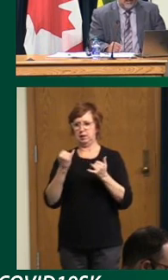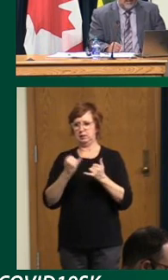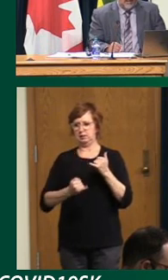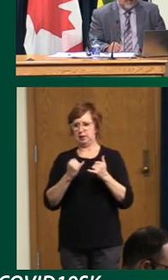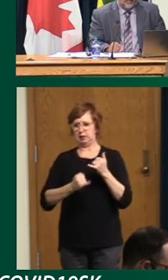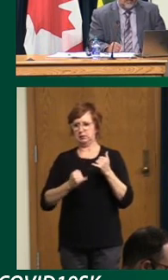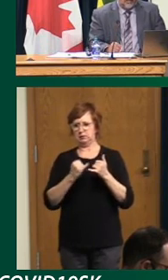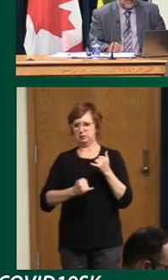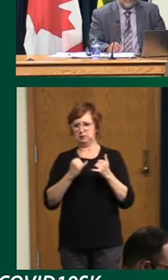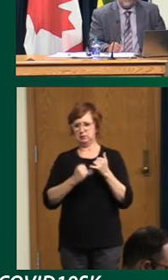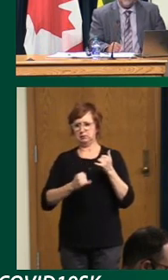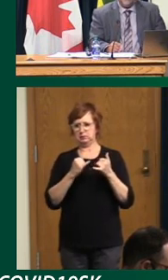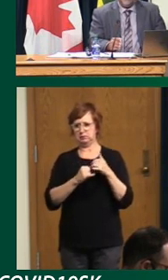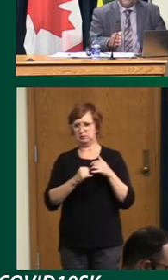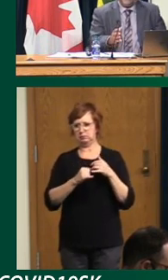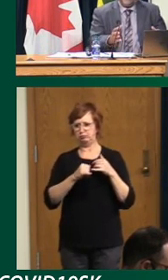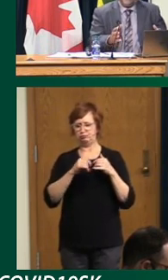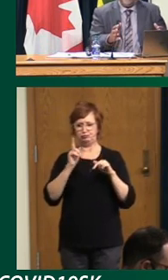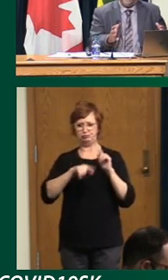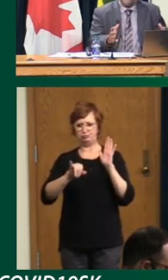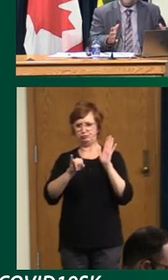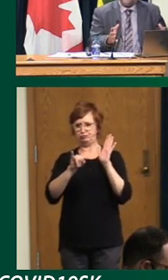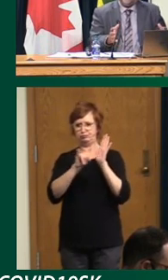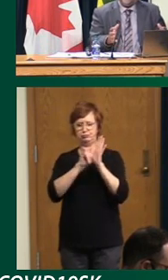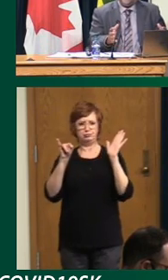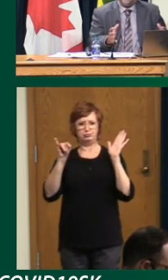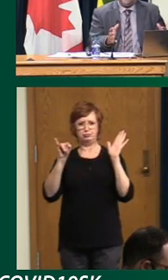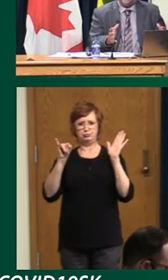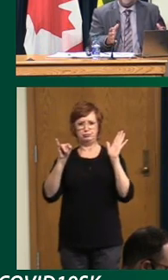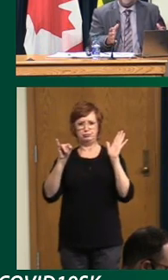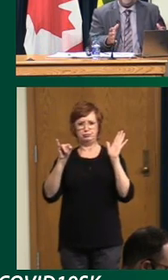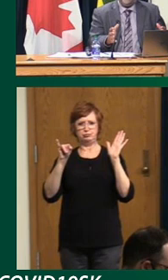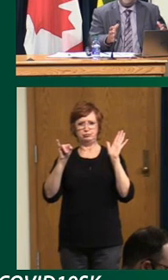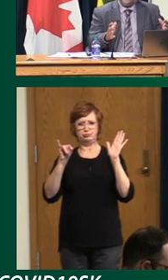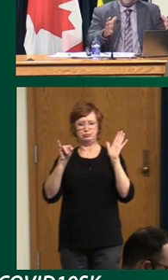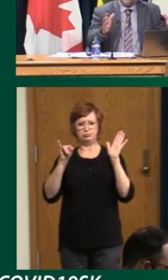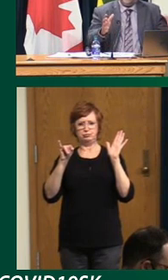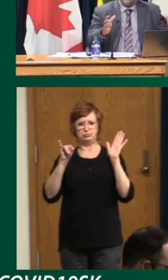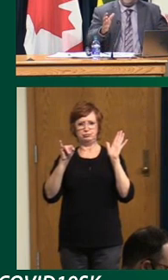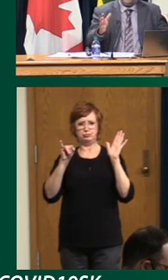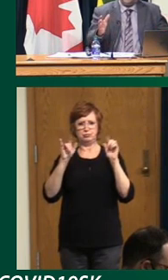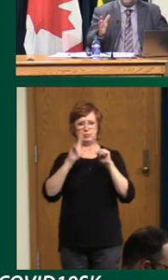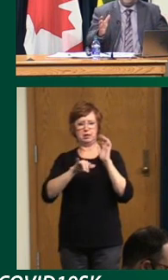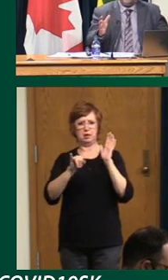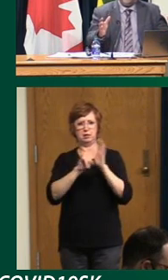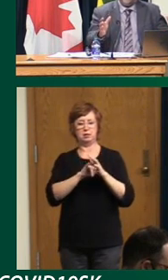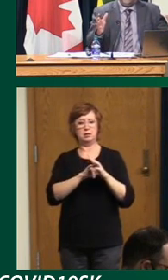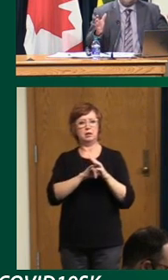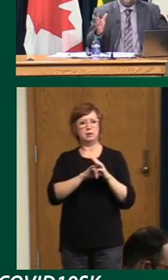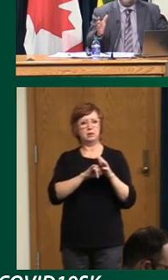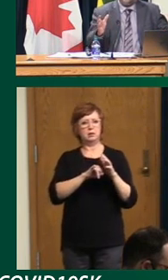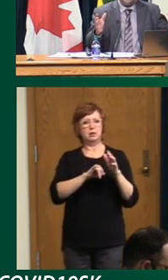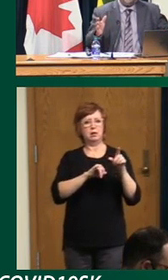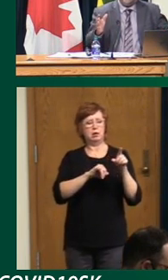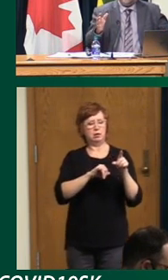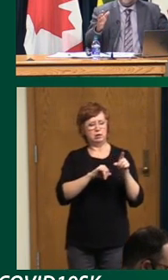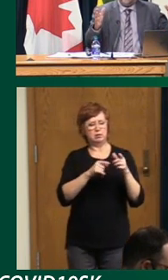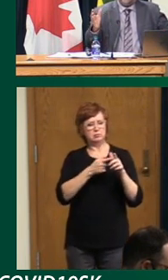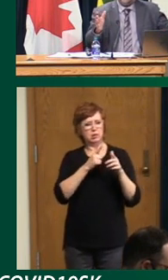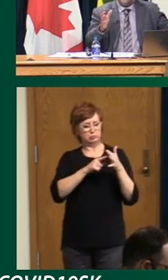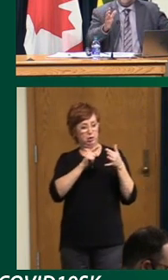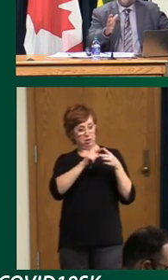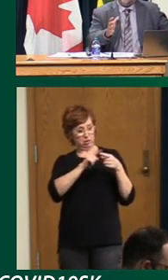of our transmissions, we are not able to identify the transmission chains. When you have a super spreader event, at least you know,